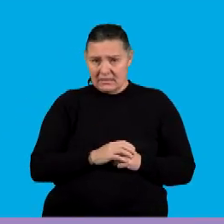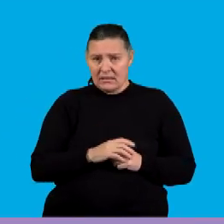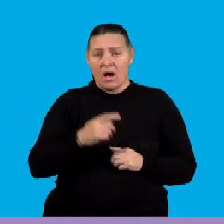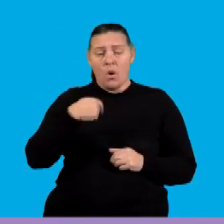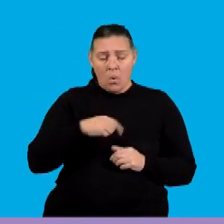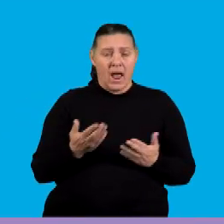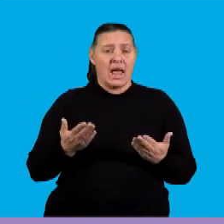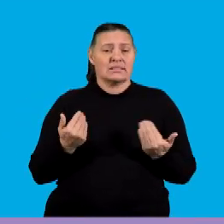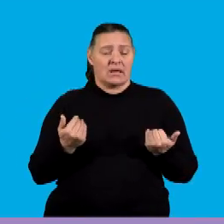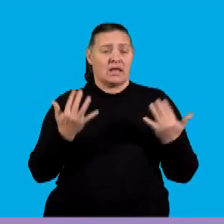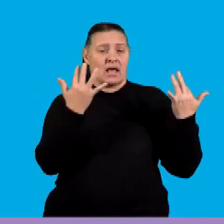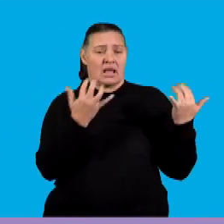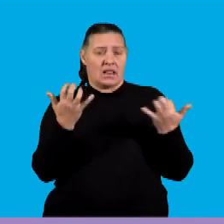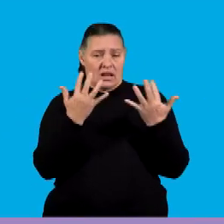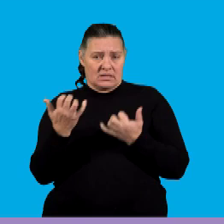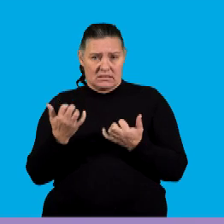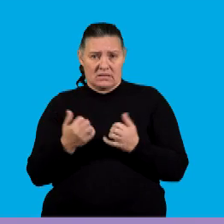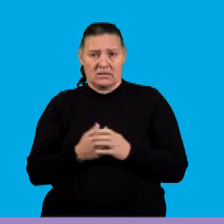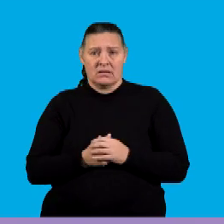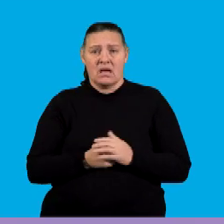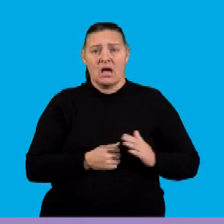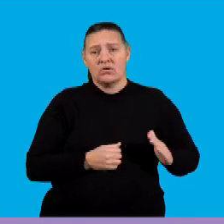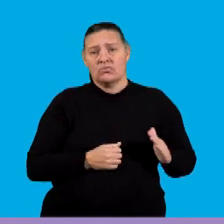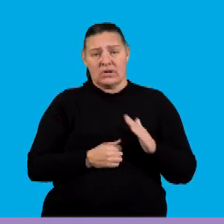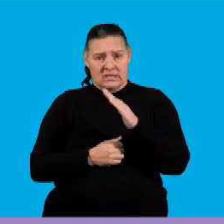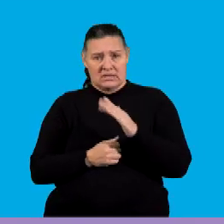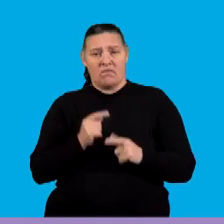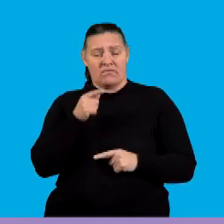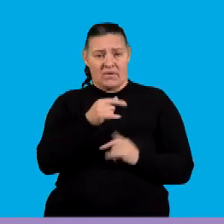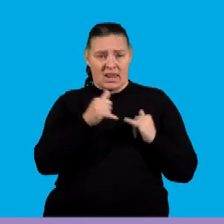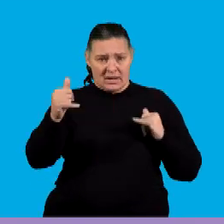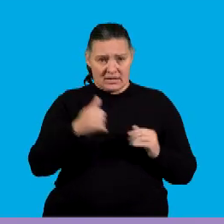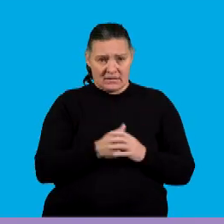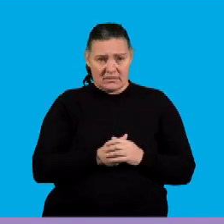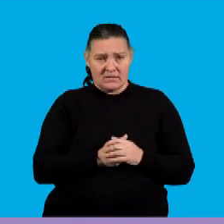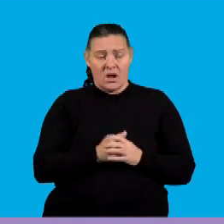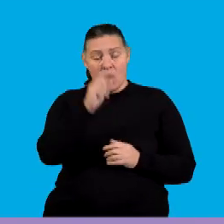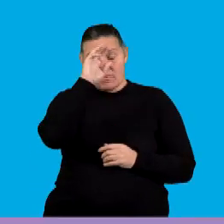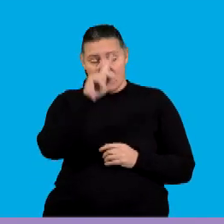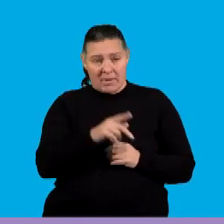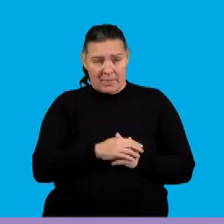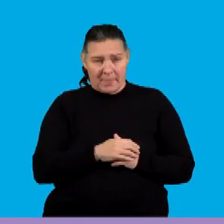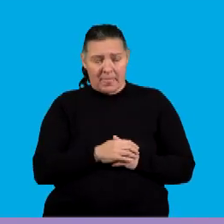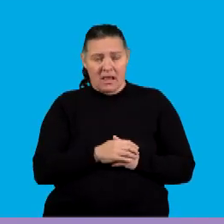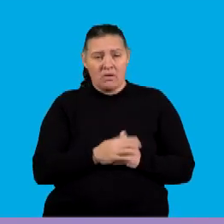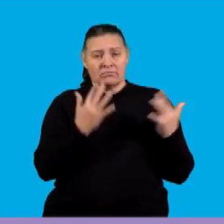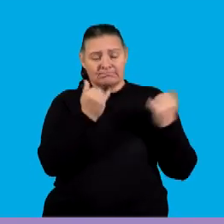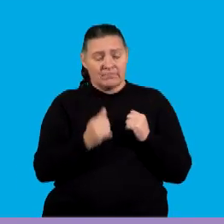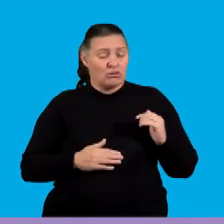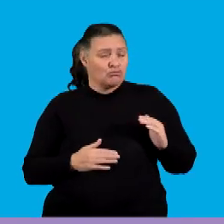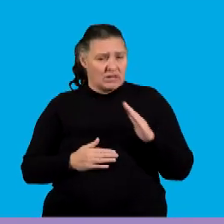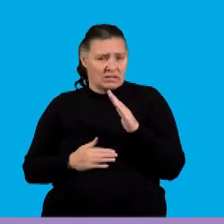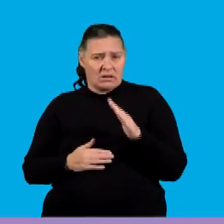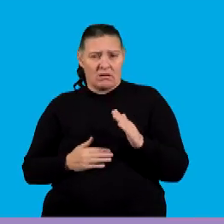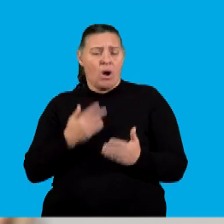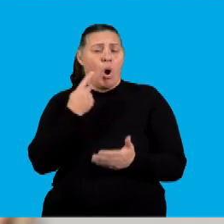E. And we are expected to calculate the gradient of this line. Now remember, when we are